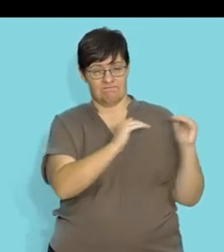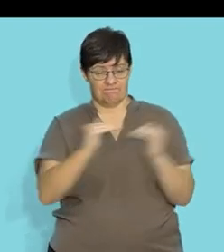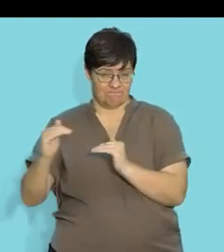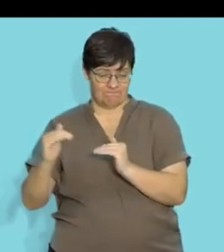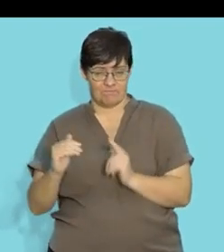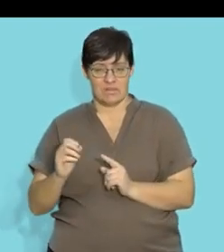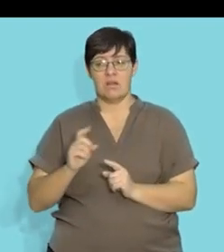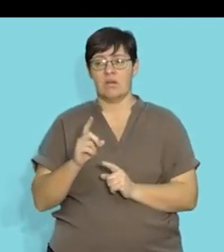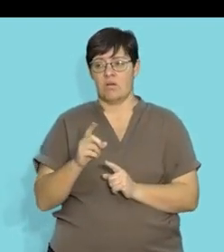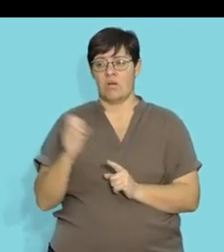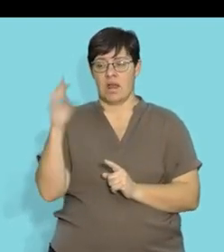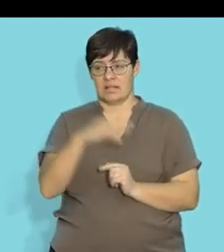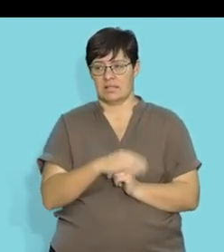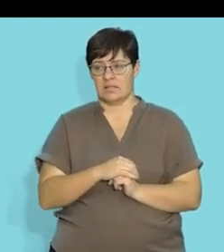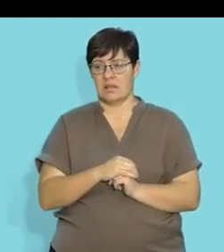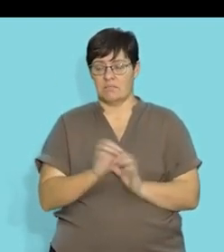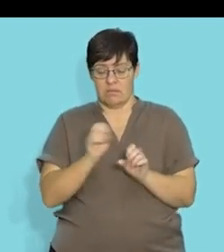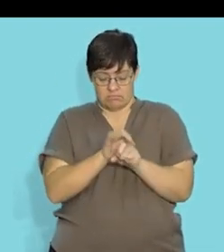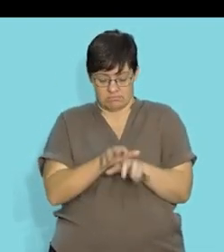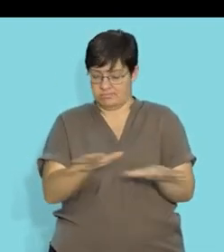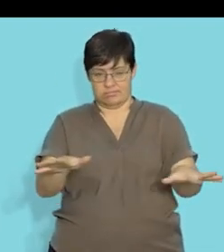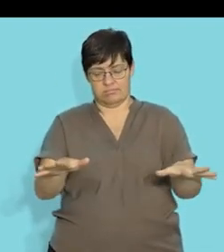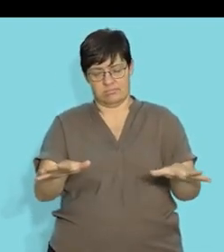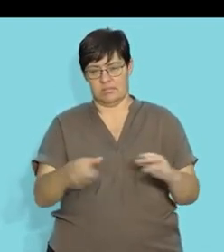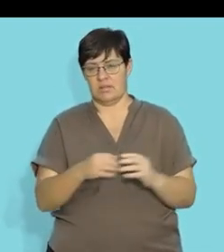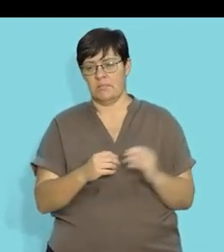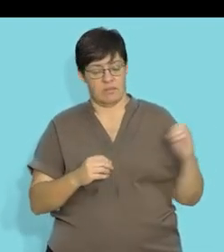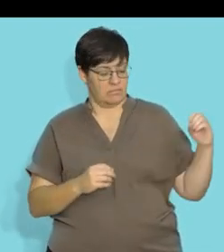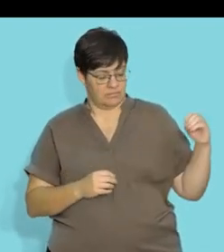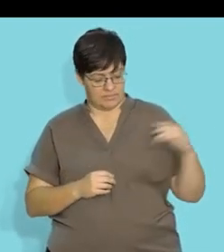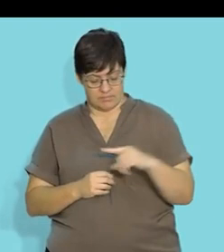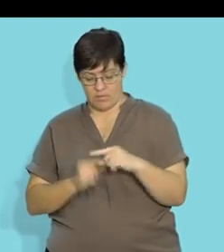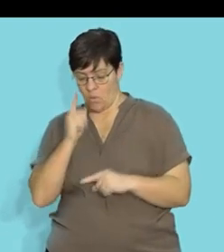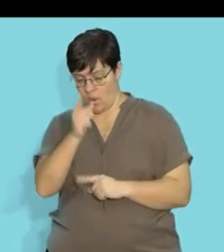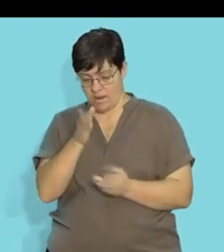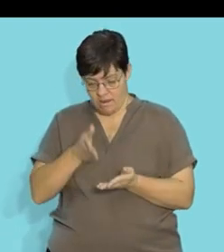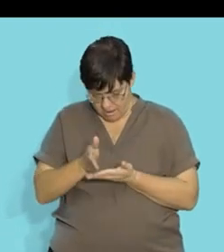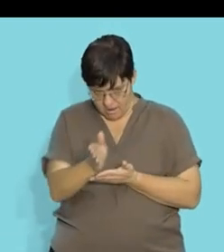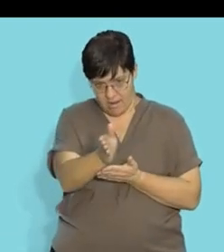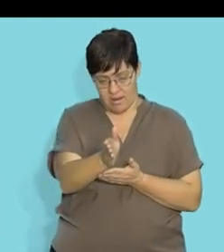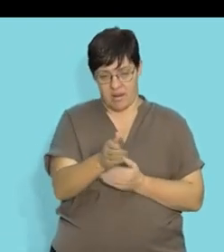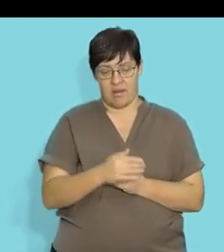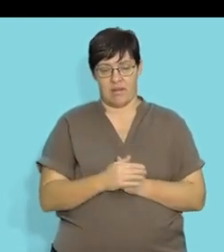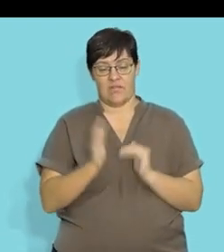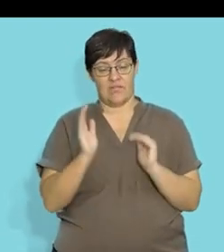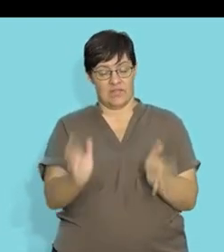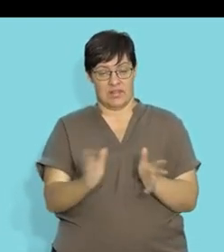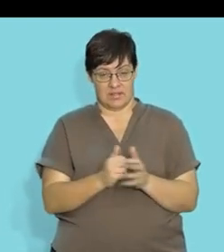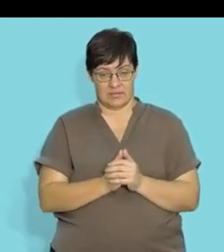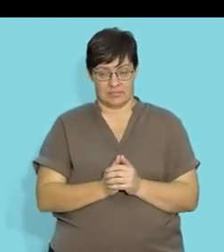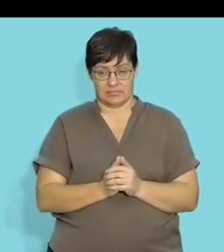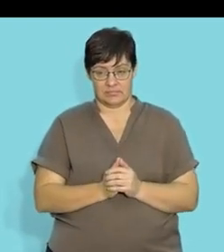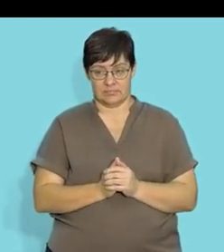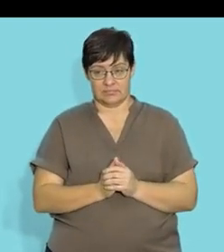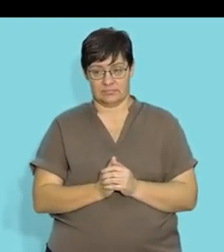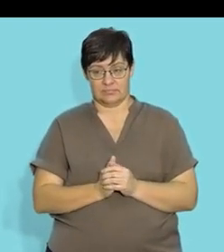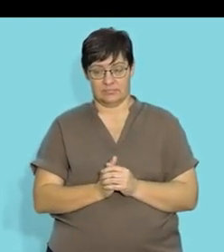form of light. So it's not dispersed. We're saying that it is only in one specific direction that the light is